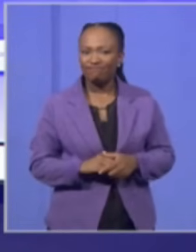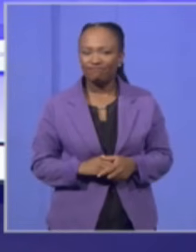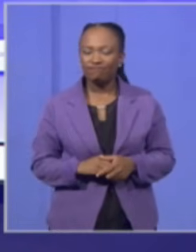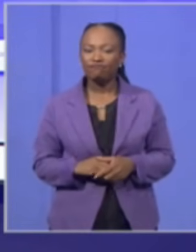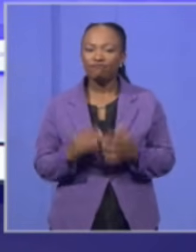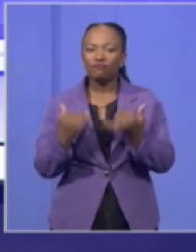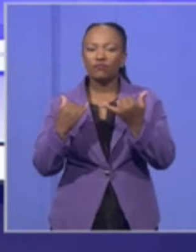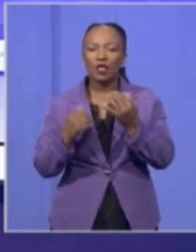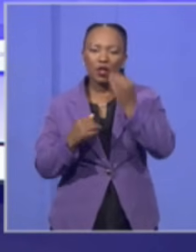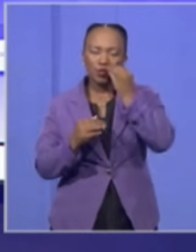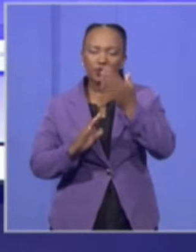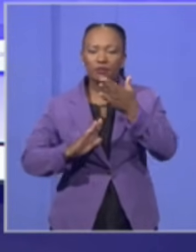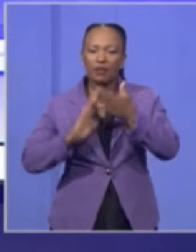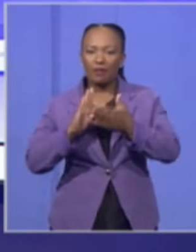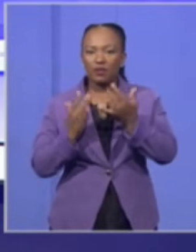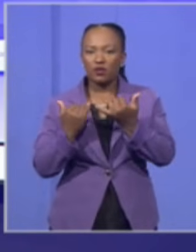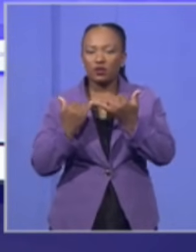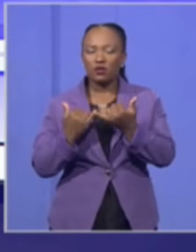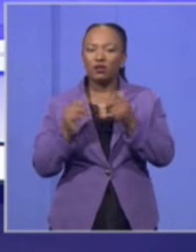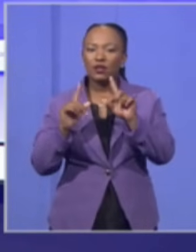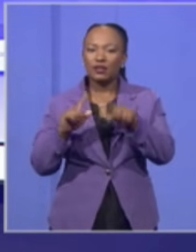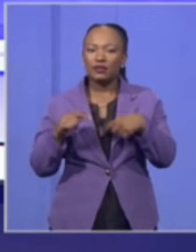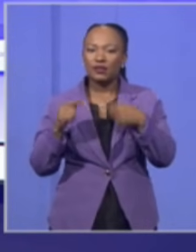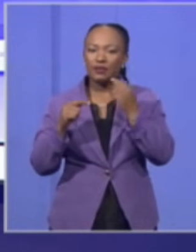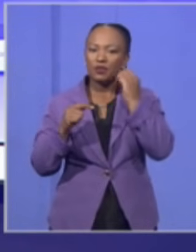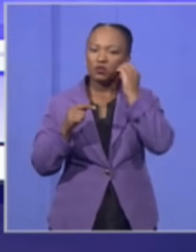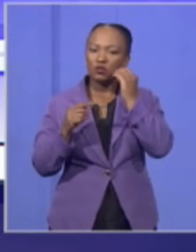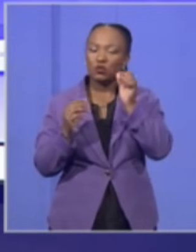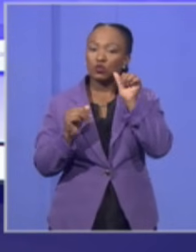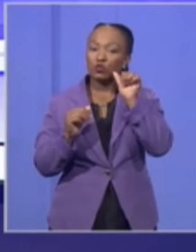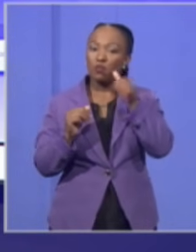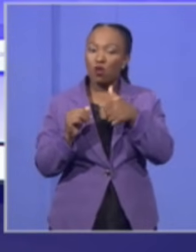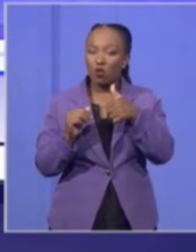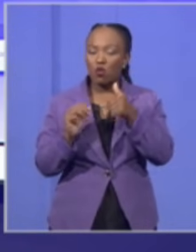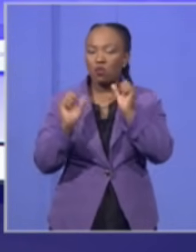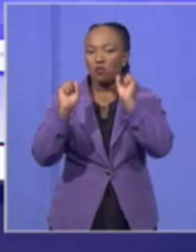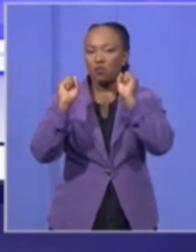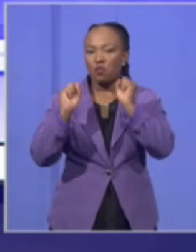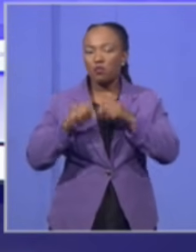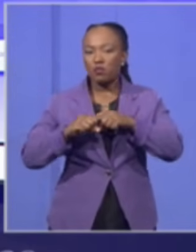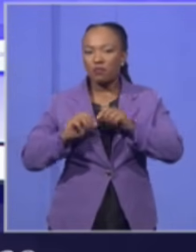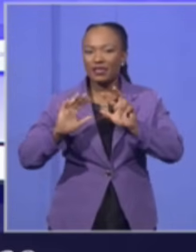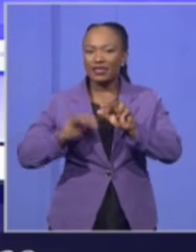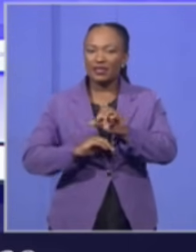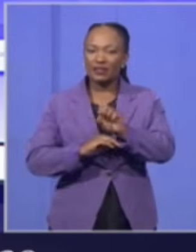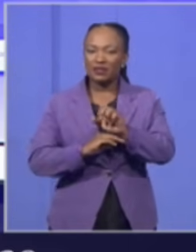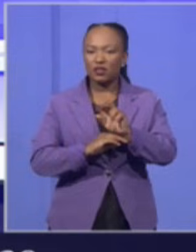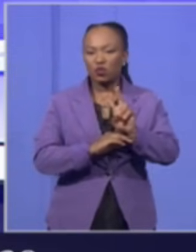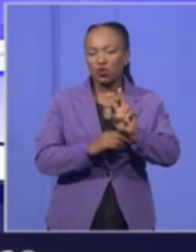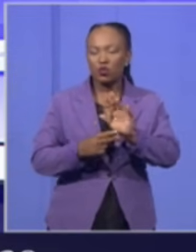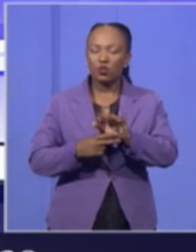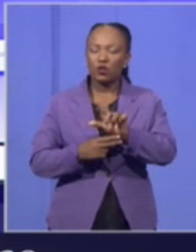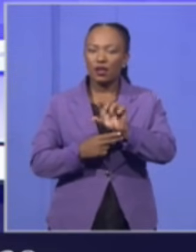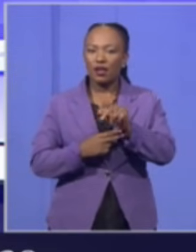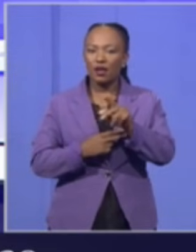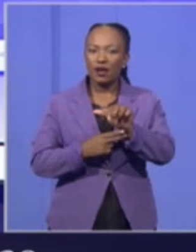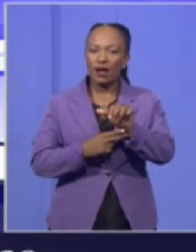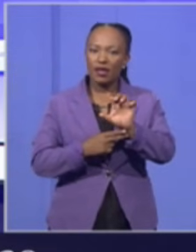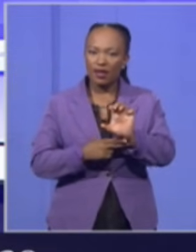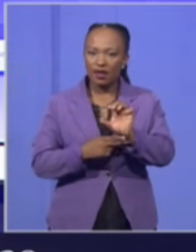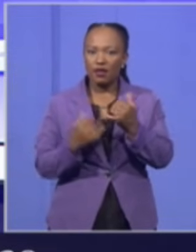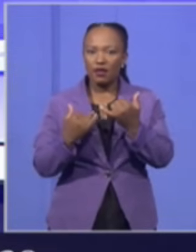Pagešu tša lehono di fella mo ba sehlopha sa ditaba tša Sesotho ba tla lefa tšona ka iri ya seswai mo SABC 2 le SABC le gae go sasa